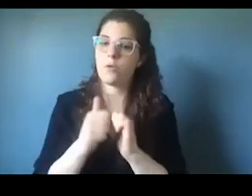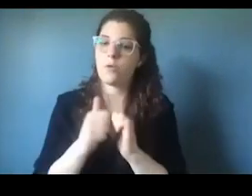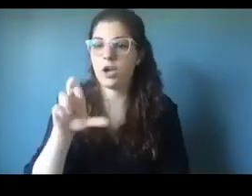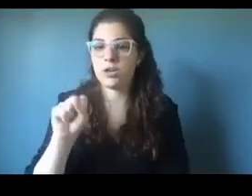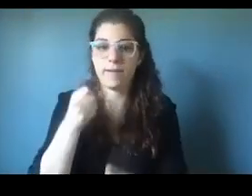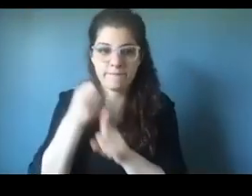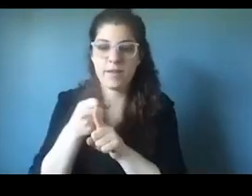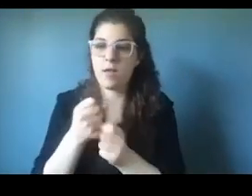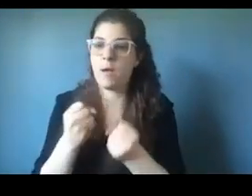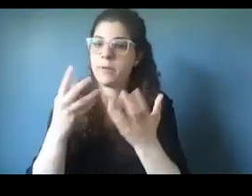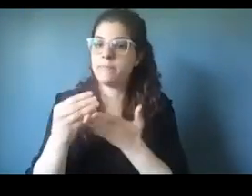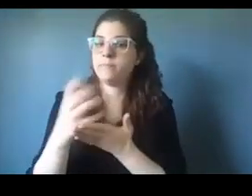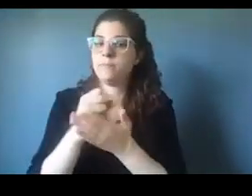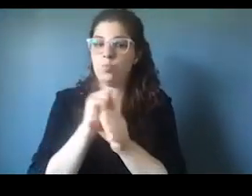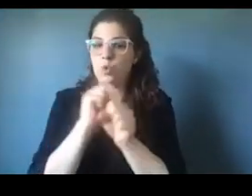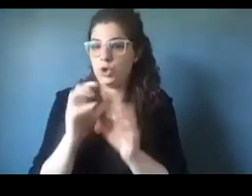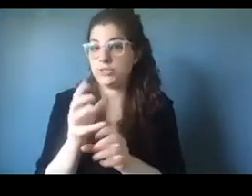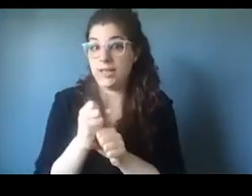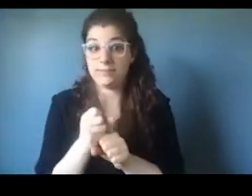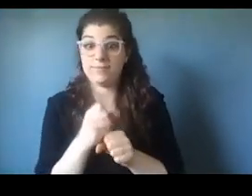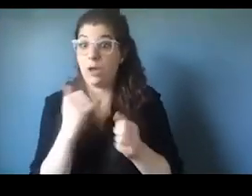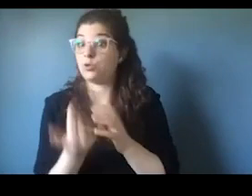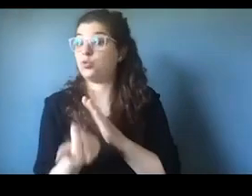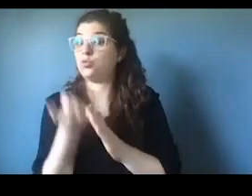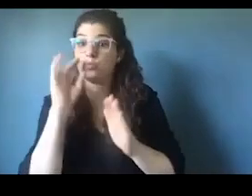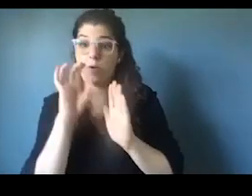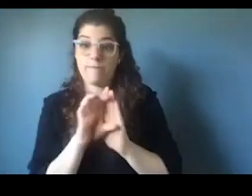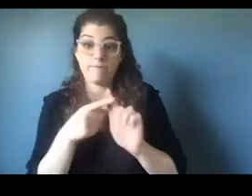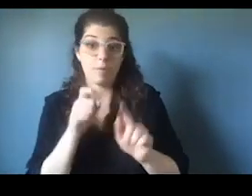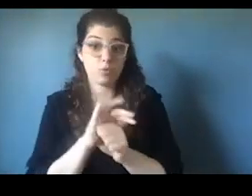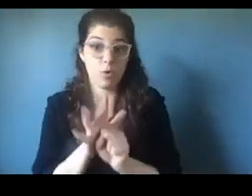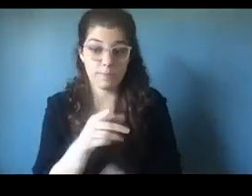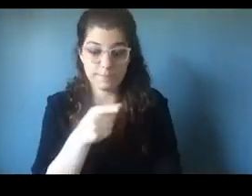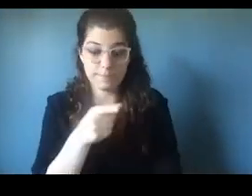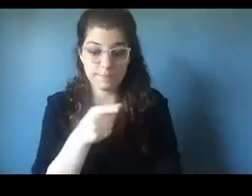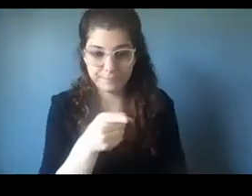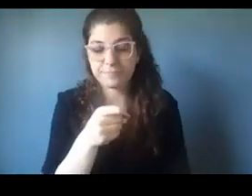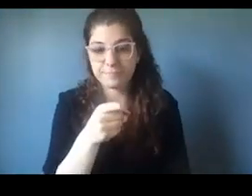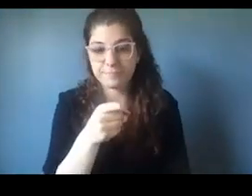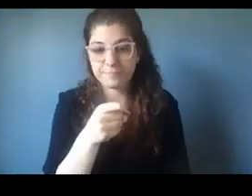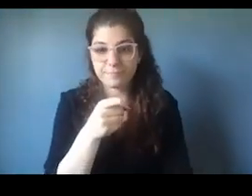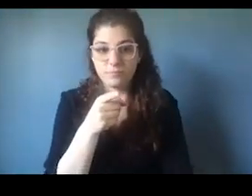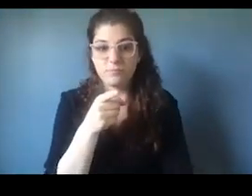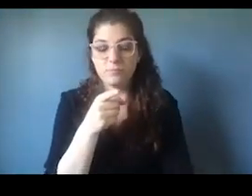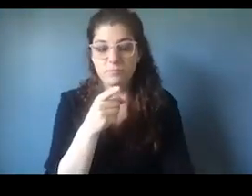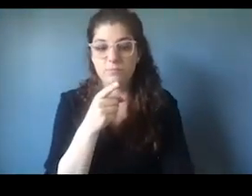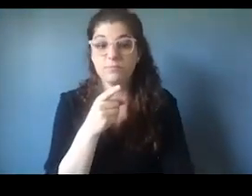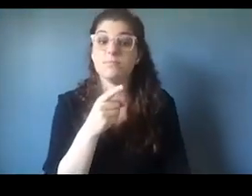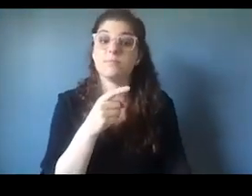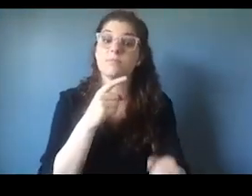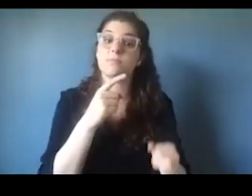workers are able to get. Okay, you can see what's happening here is basically this whole line is shifting up